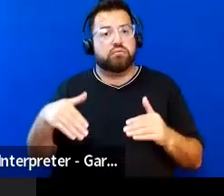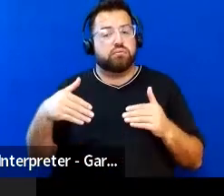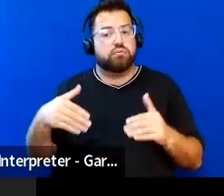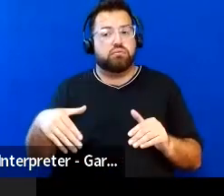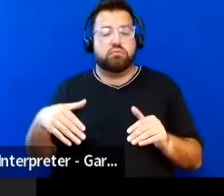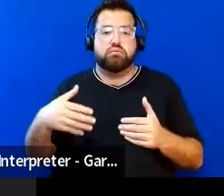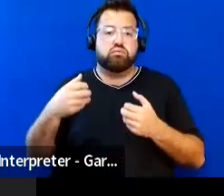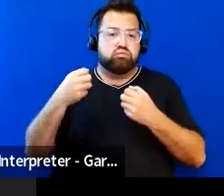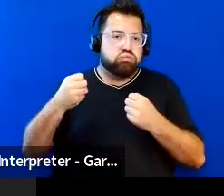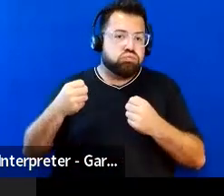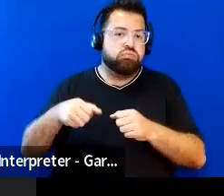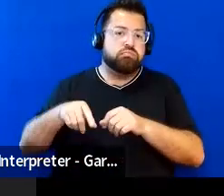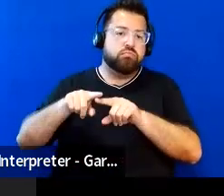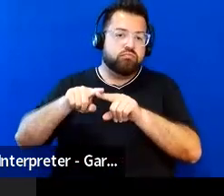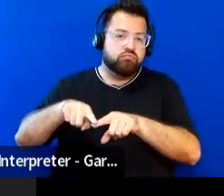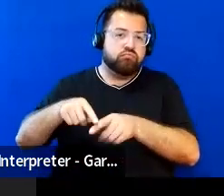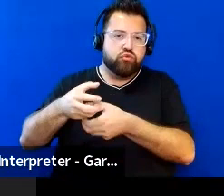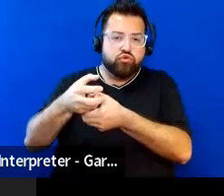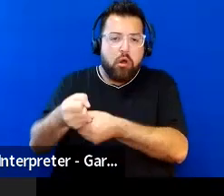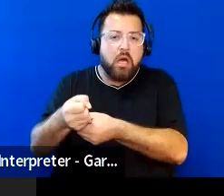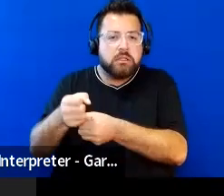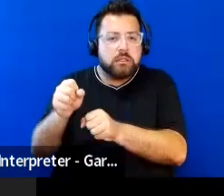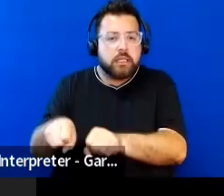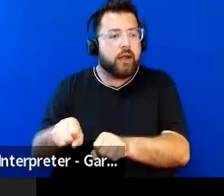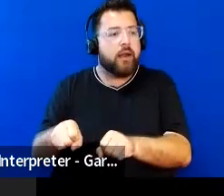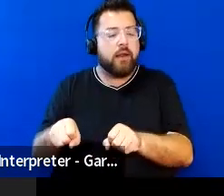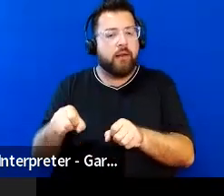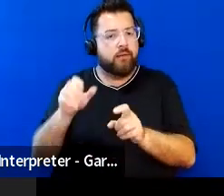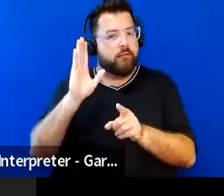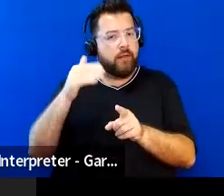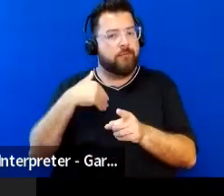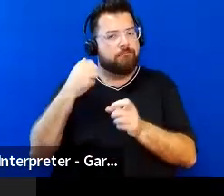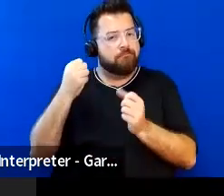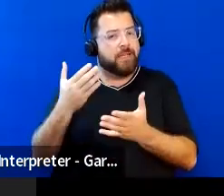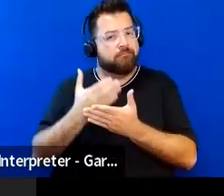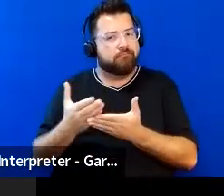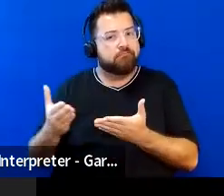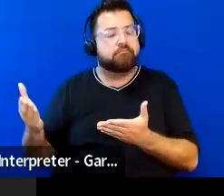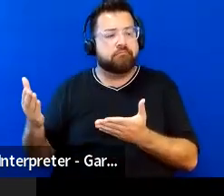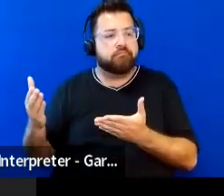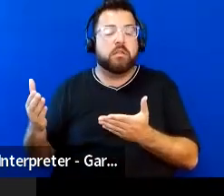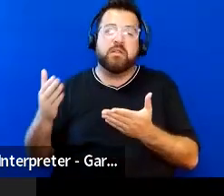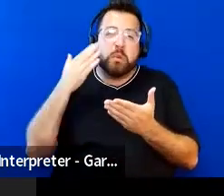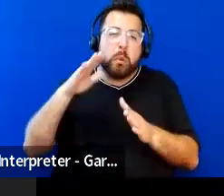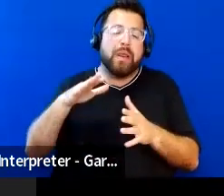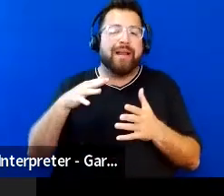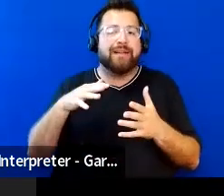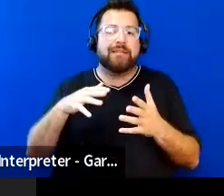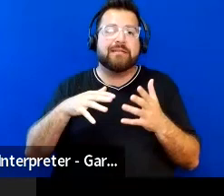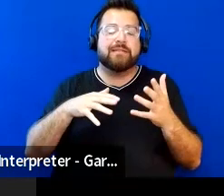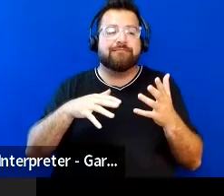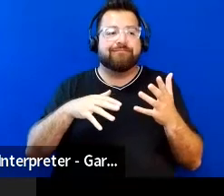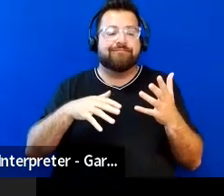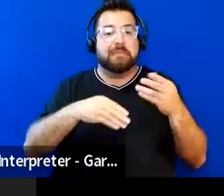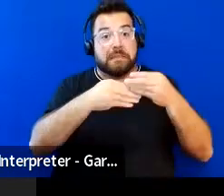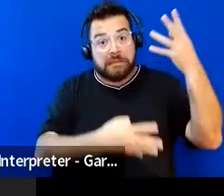vetted list of sources. So it's not super extensive, but the sources that you're